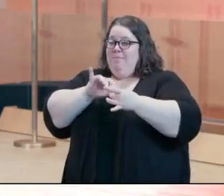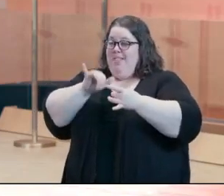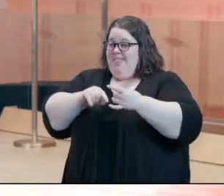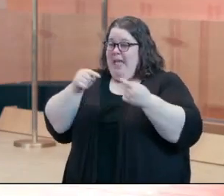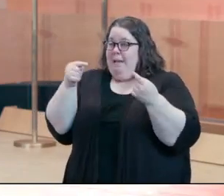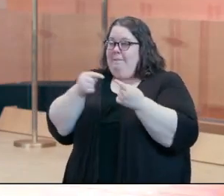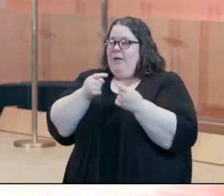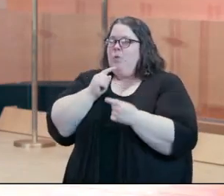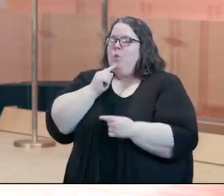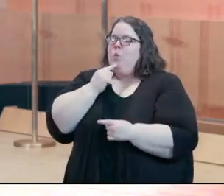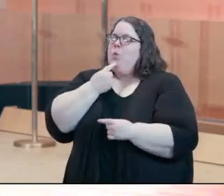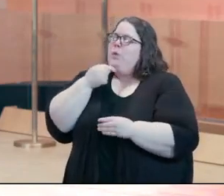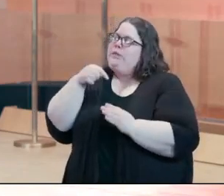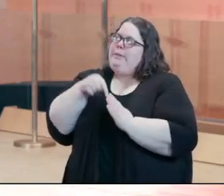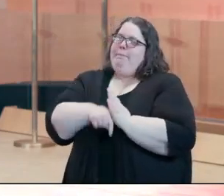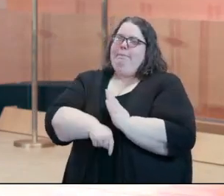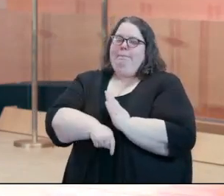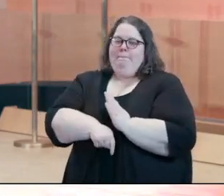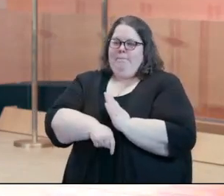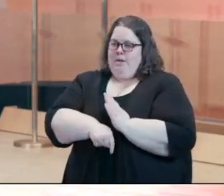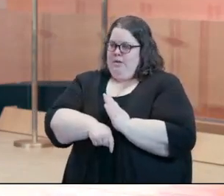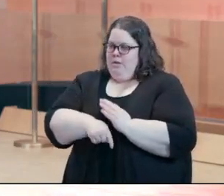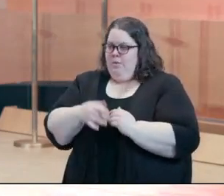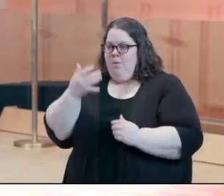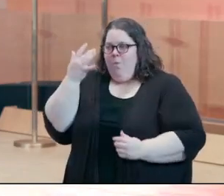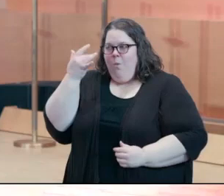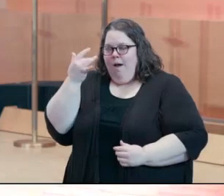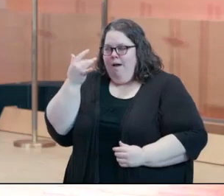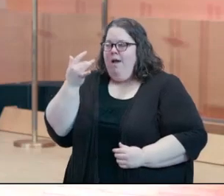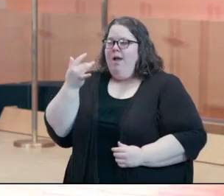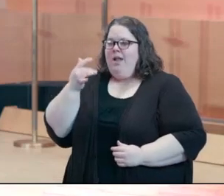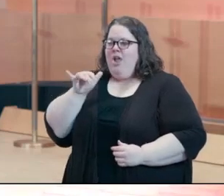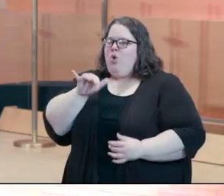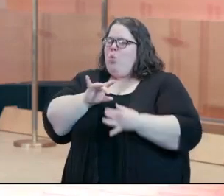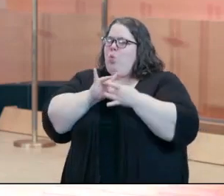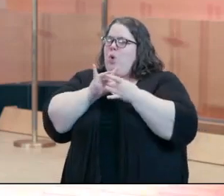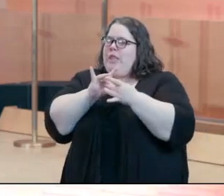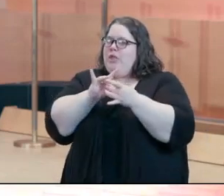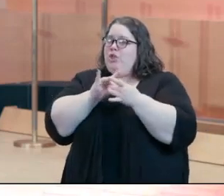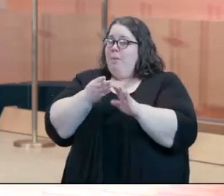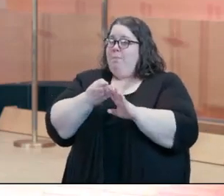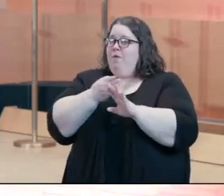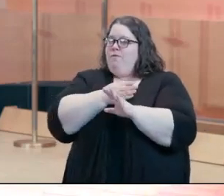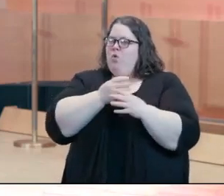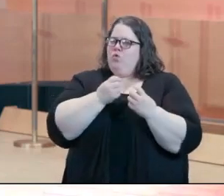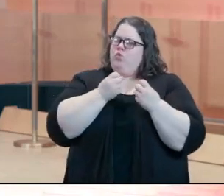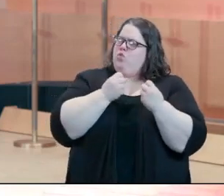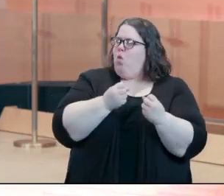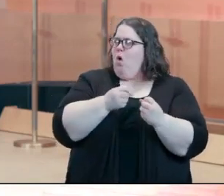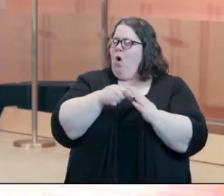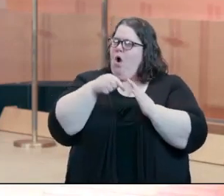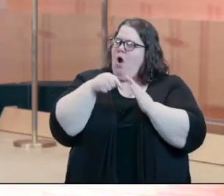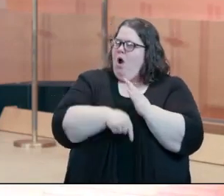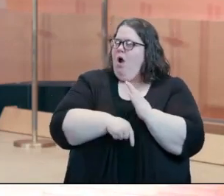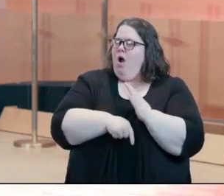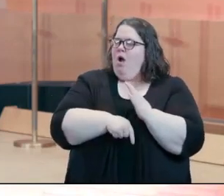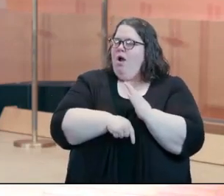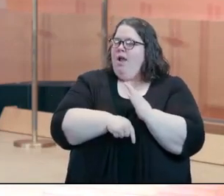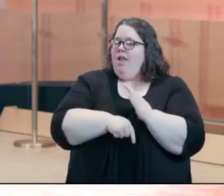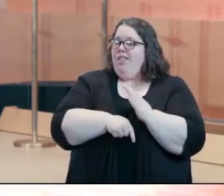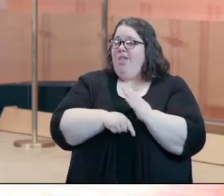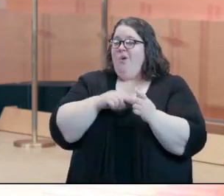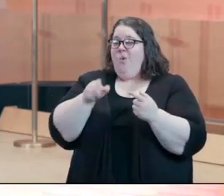deeper. Because the greater the relationship, the deeper that the relationship is, the more